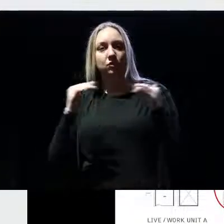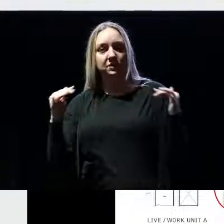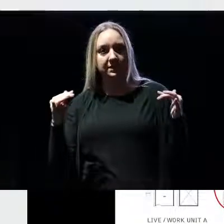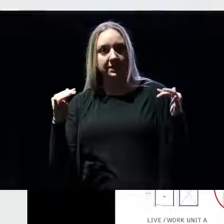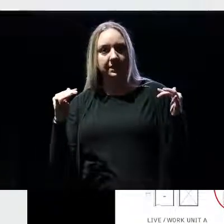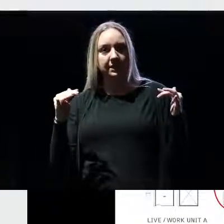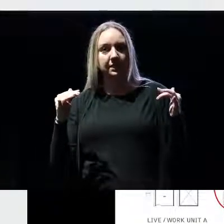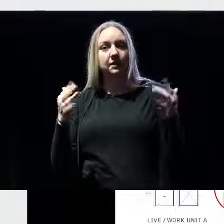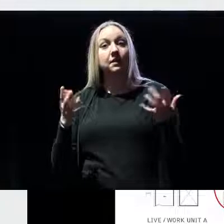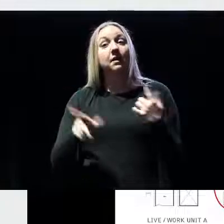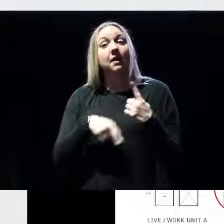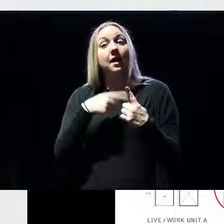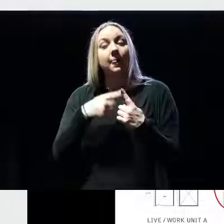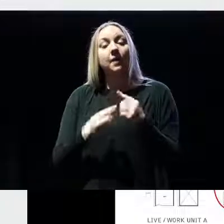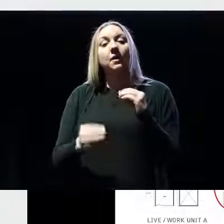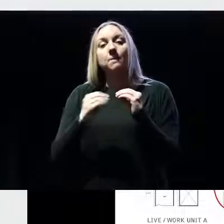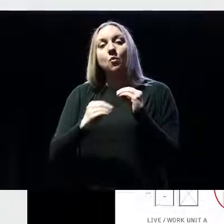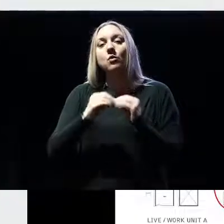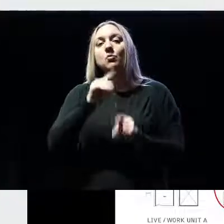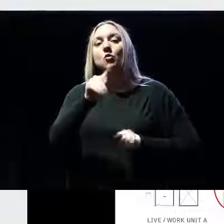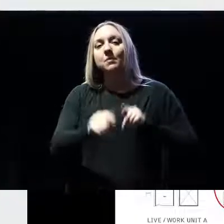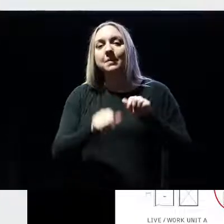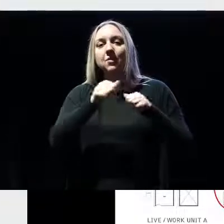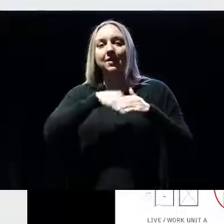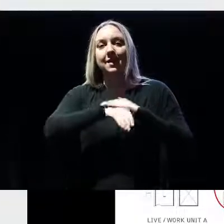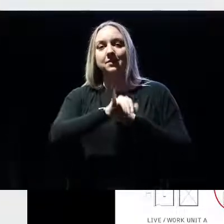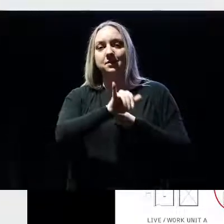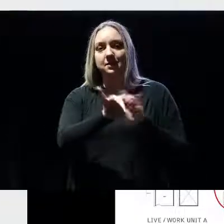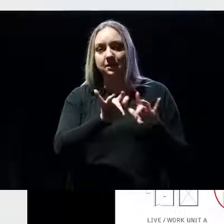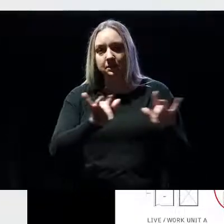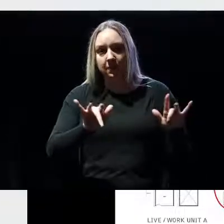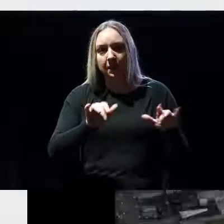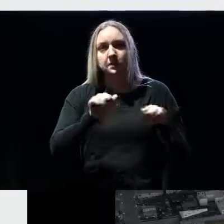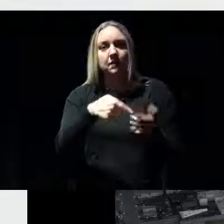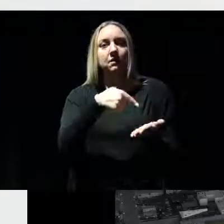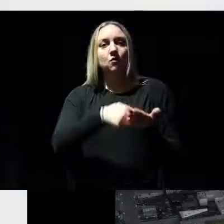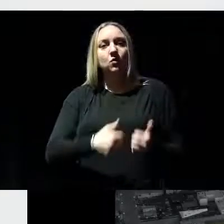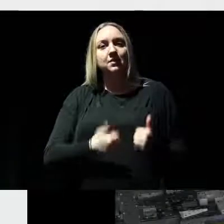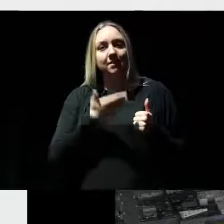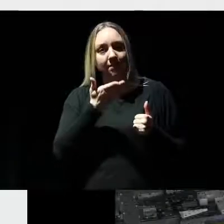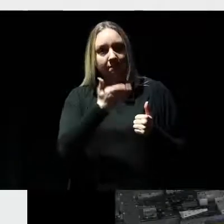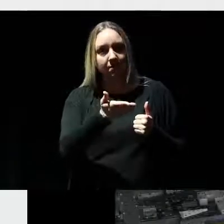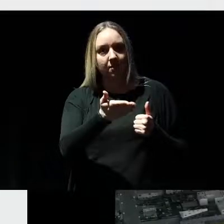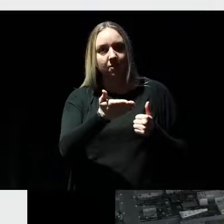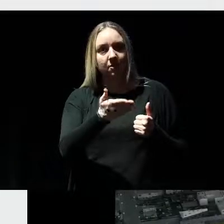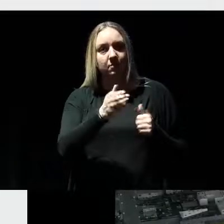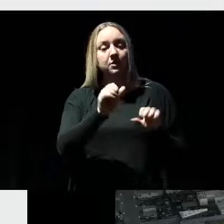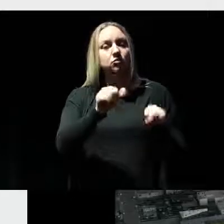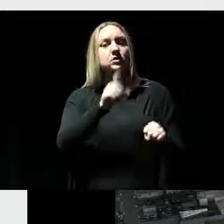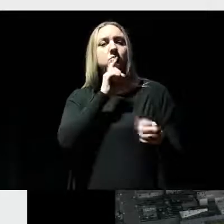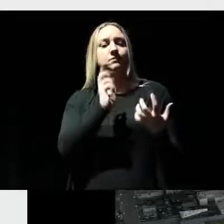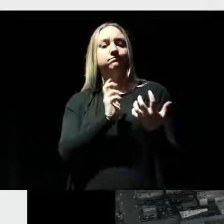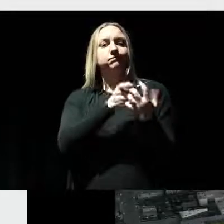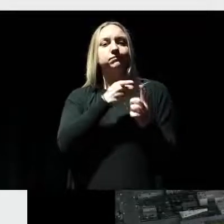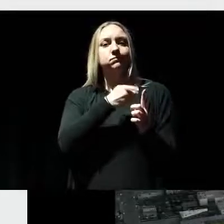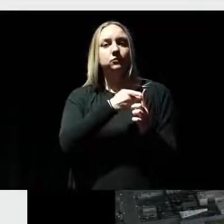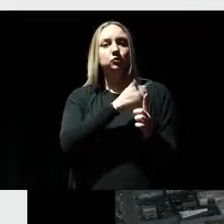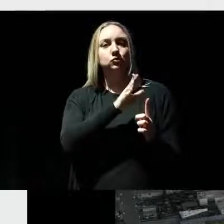a number of different ways in which somebody can live in this building and tailor their own life and their